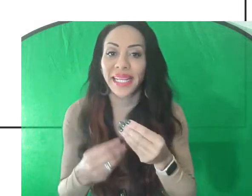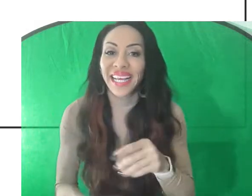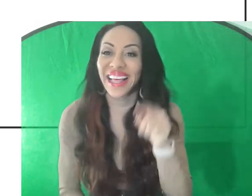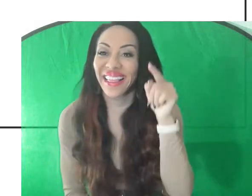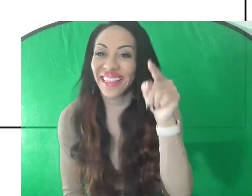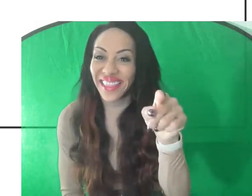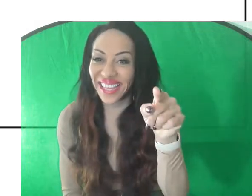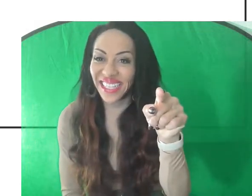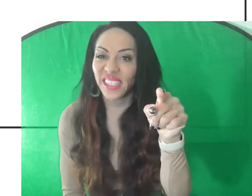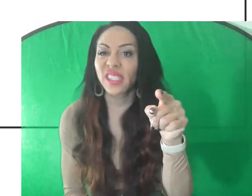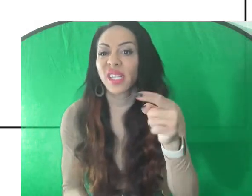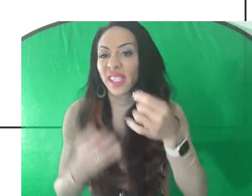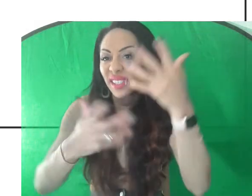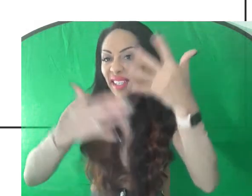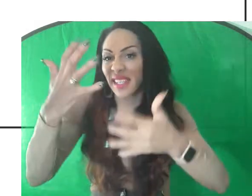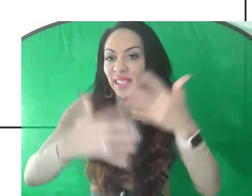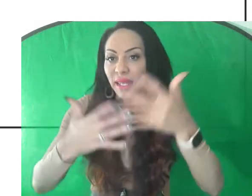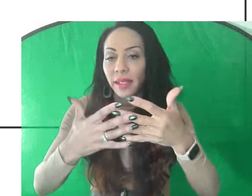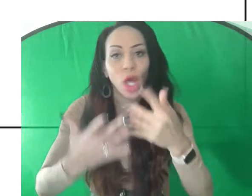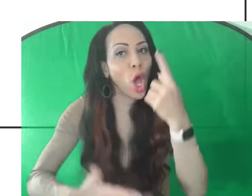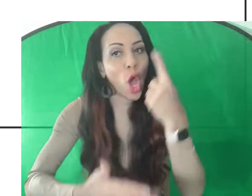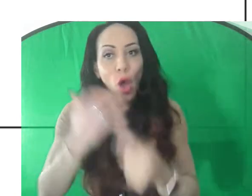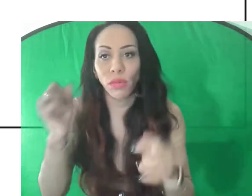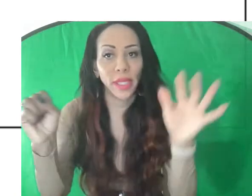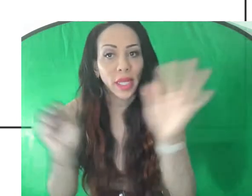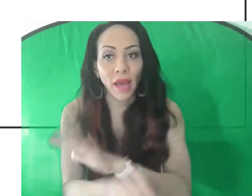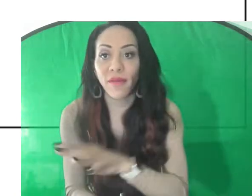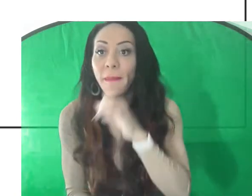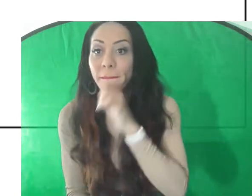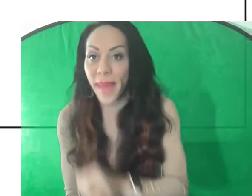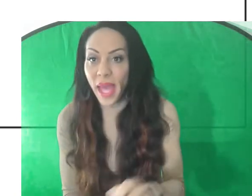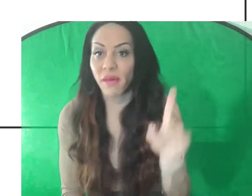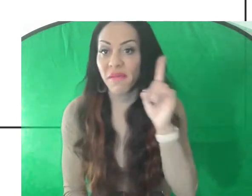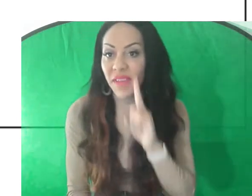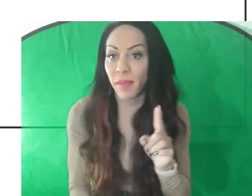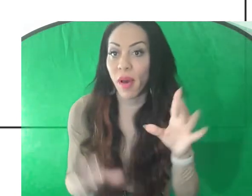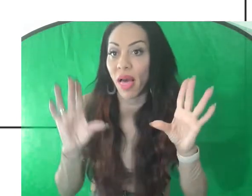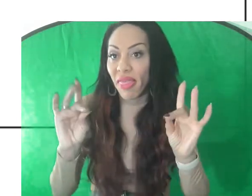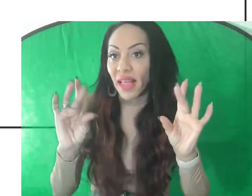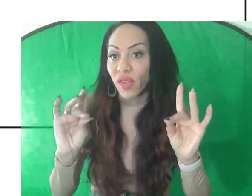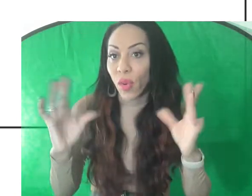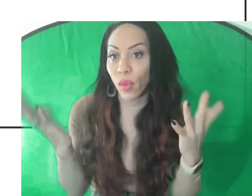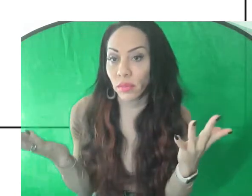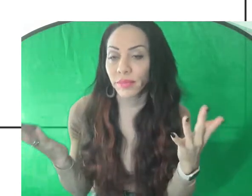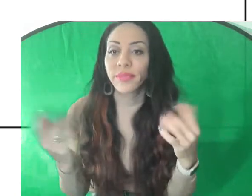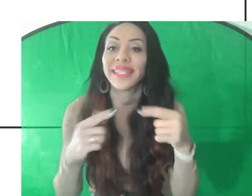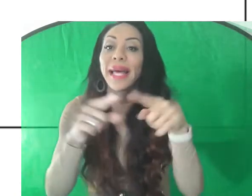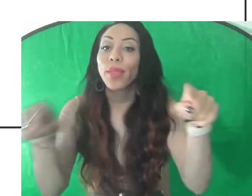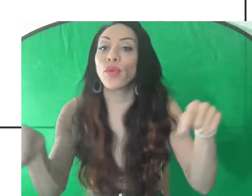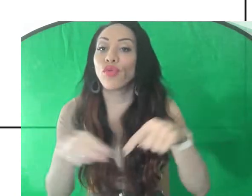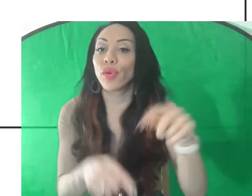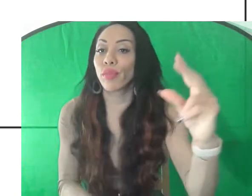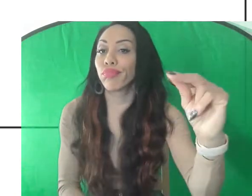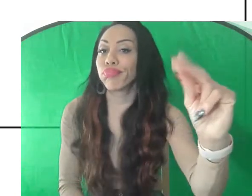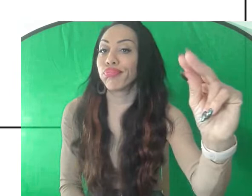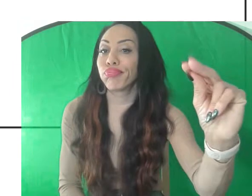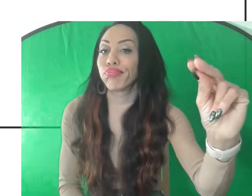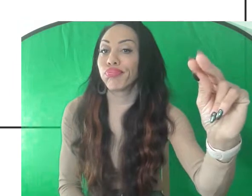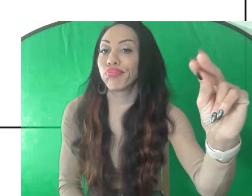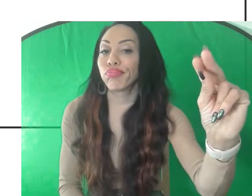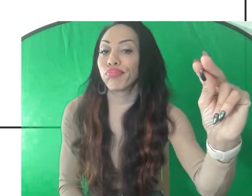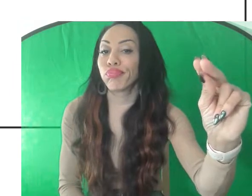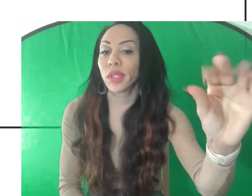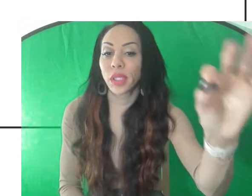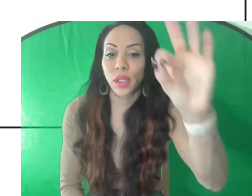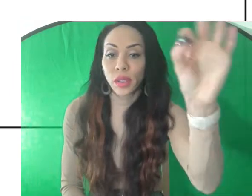statistics. Mm-hmm. Is this for UK or for all around the world? This is UK. This is UK, yeah. I